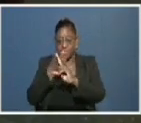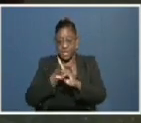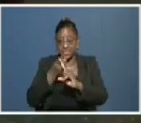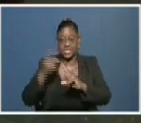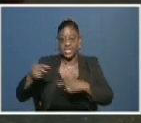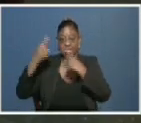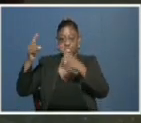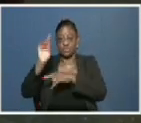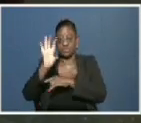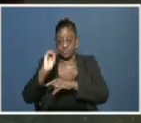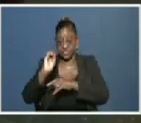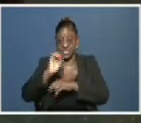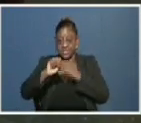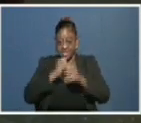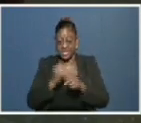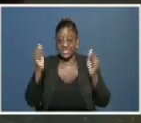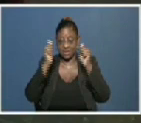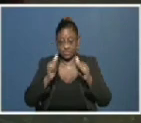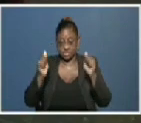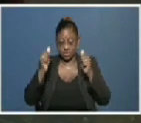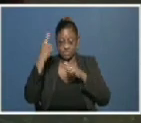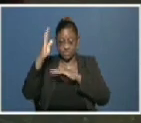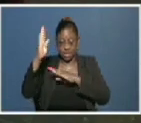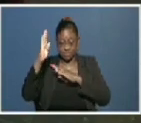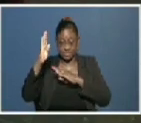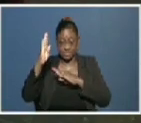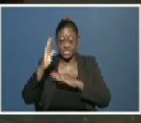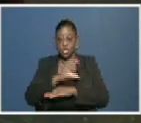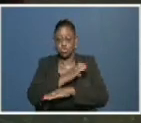country's 50th independence. For the Bahamas Tonight, I'm Crystal Darling.